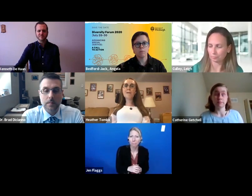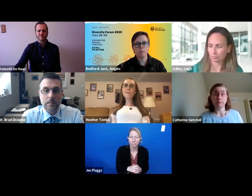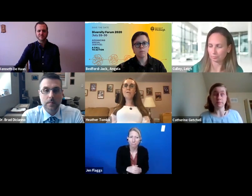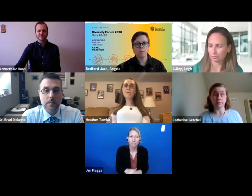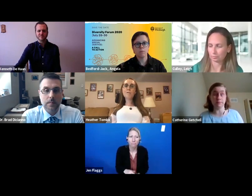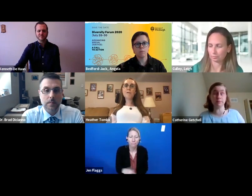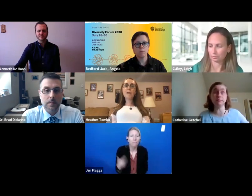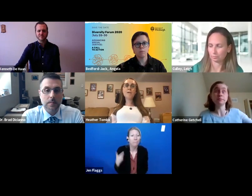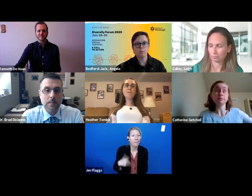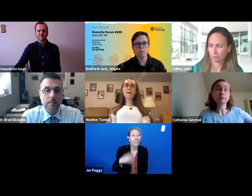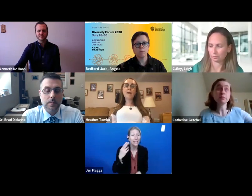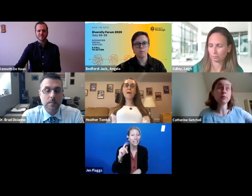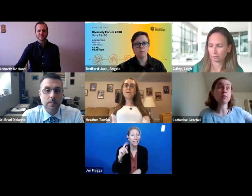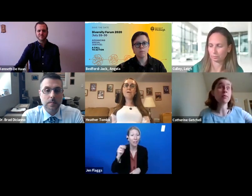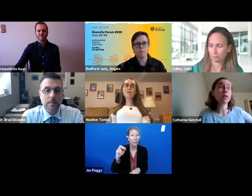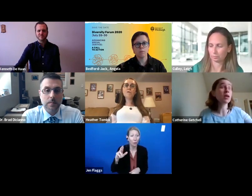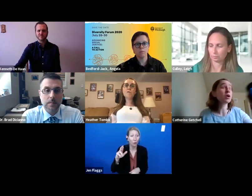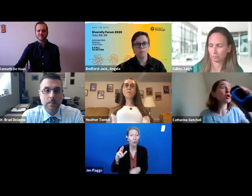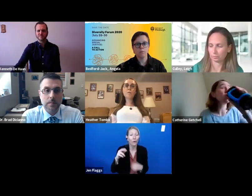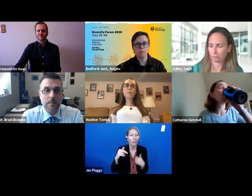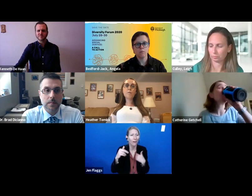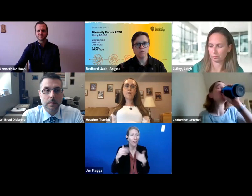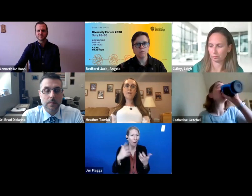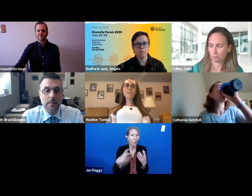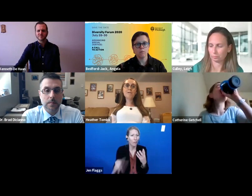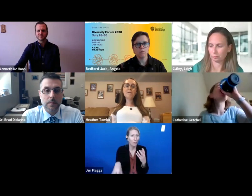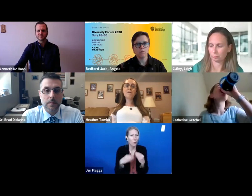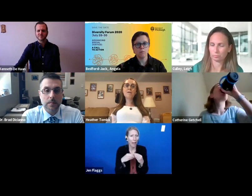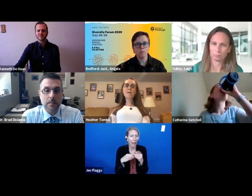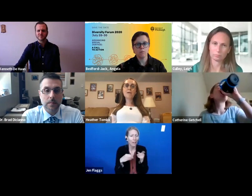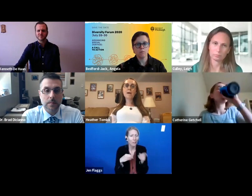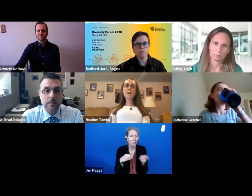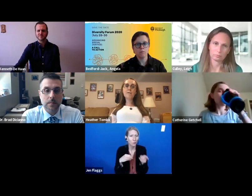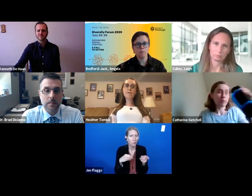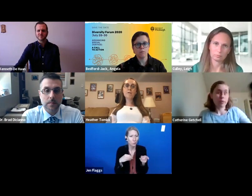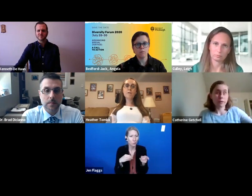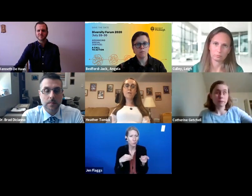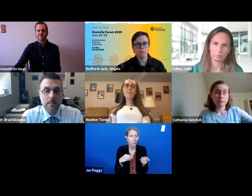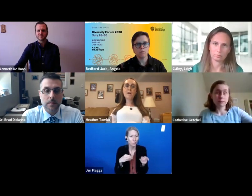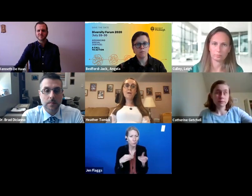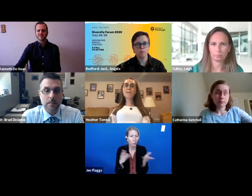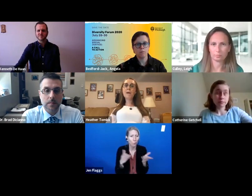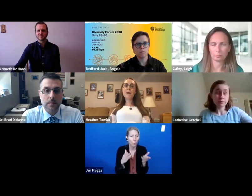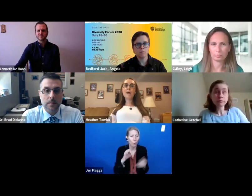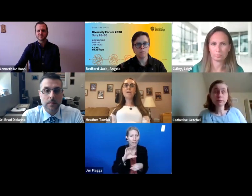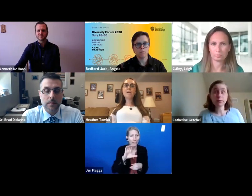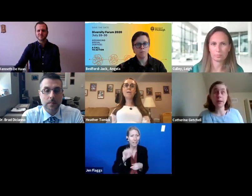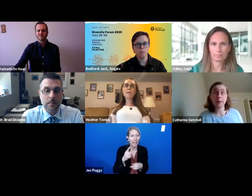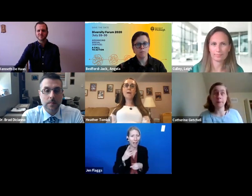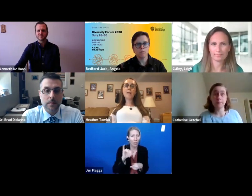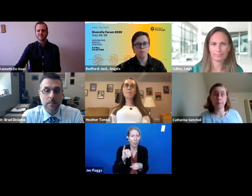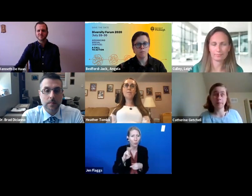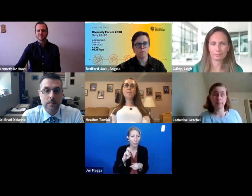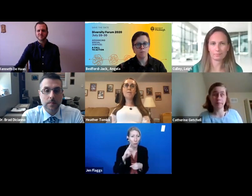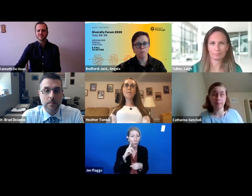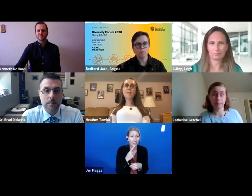This is Heather. So to kind of add to what Catherine was saying, I